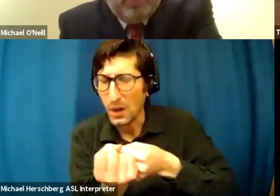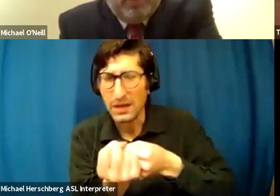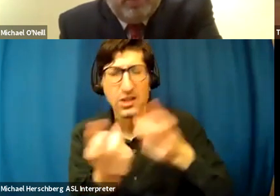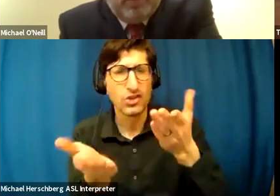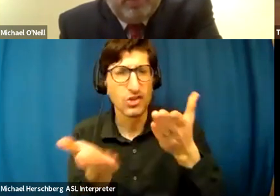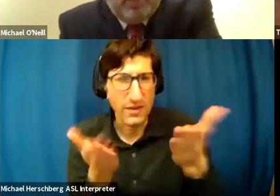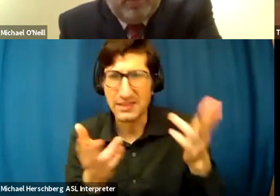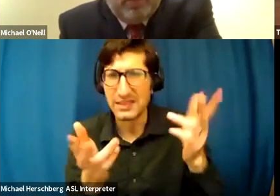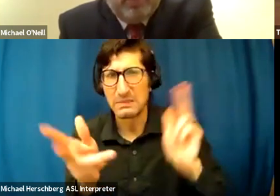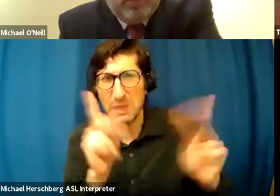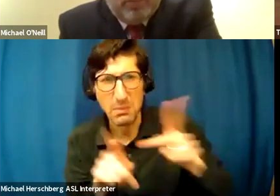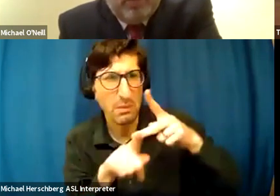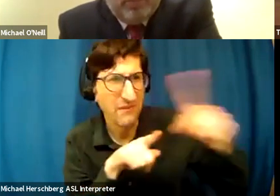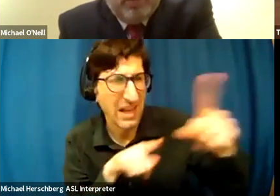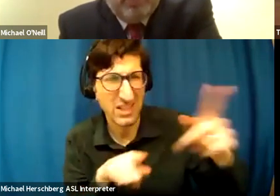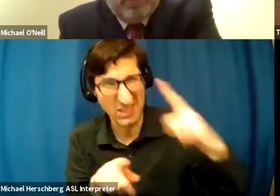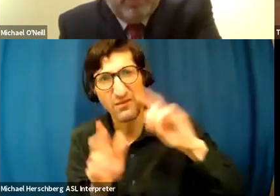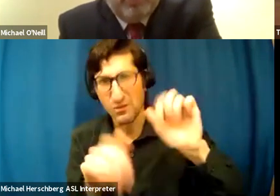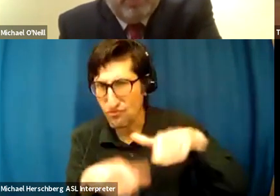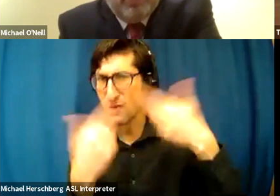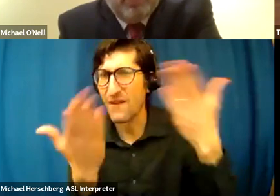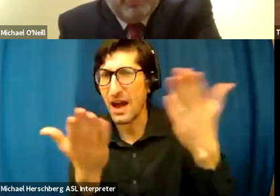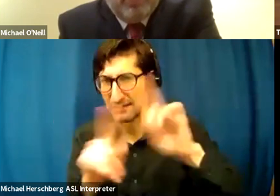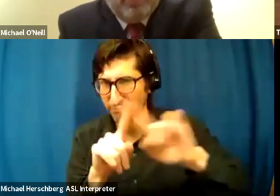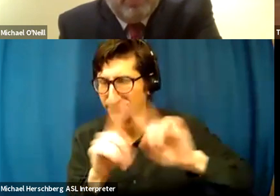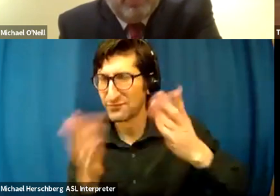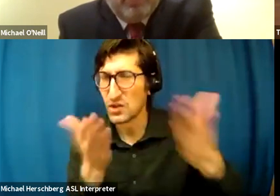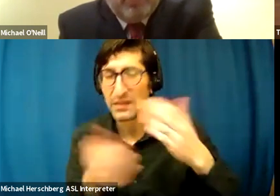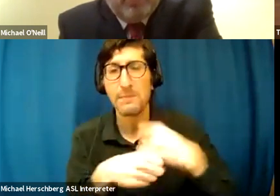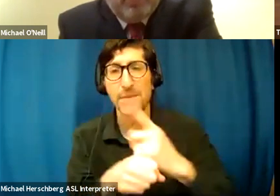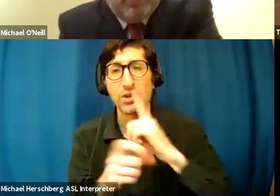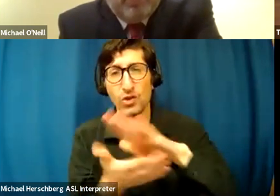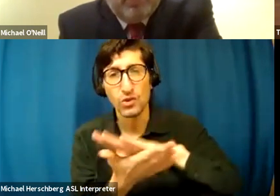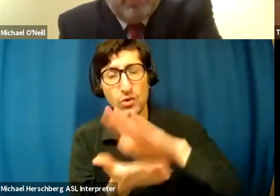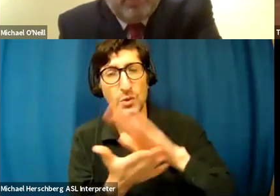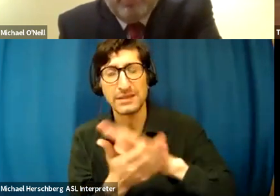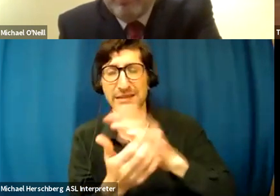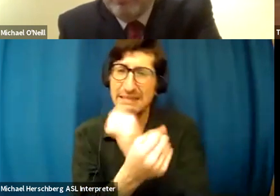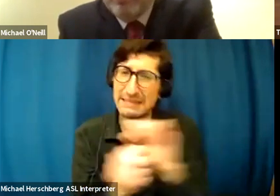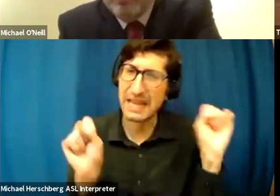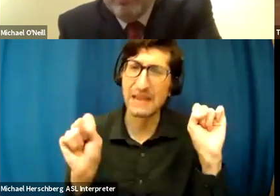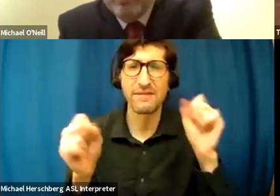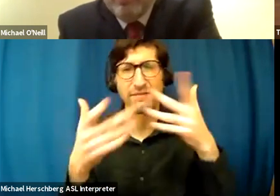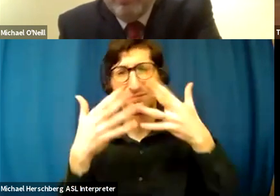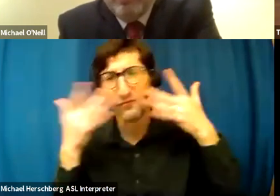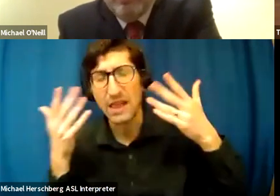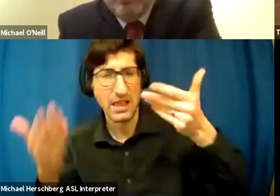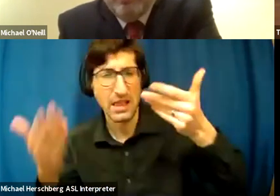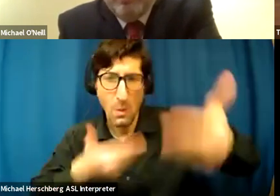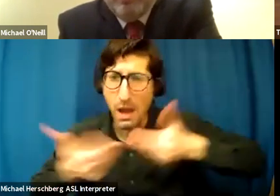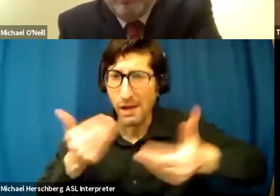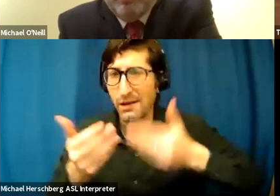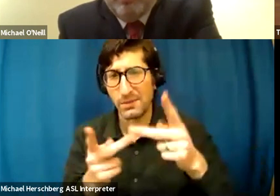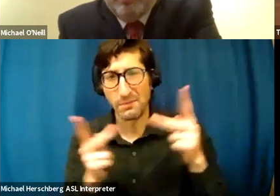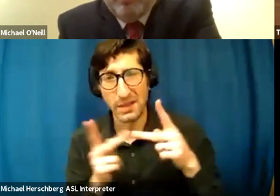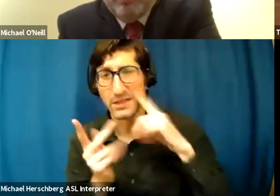get those services and help ensure that schools are a safe and welcoming and healthy place for students, and who